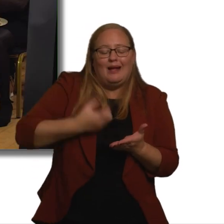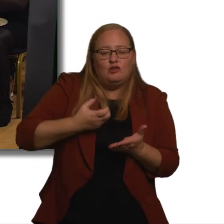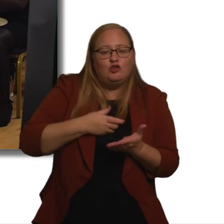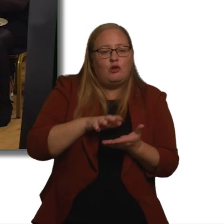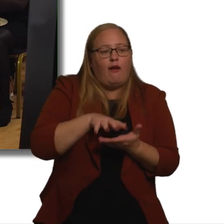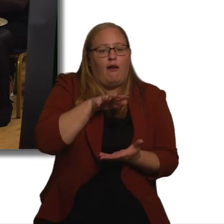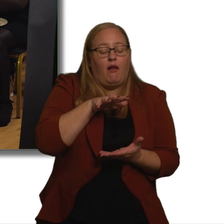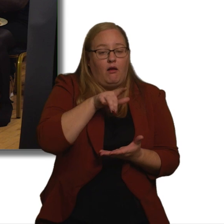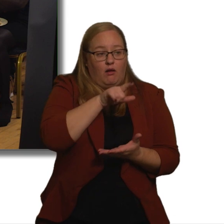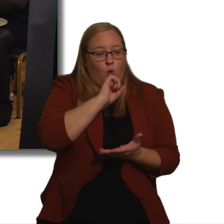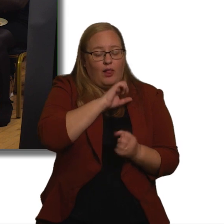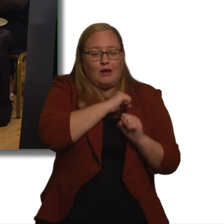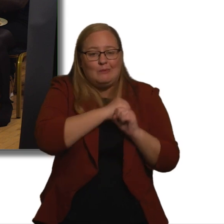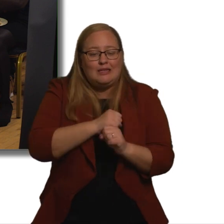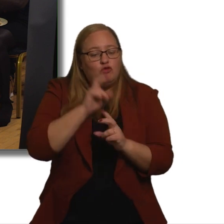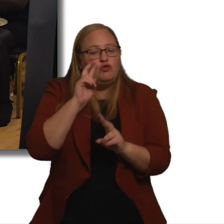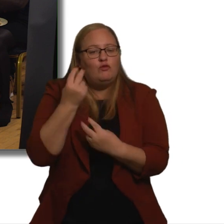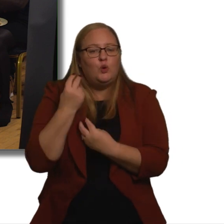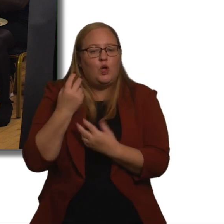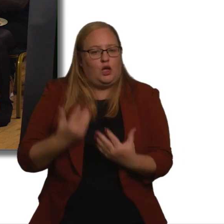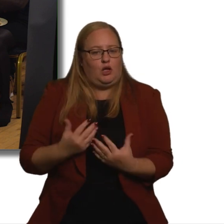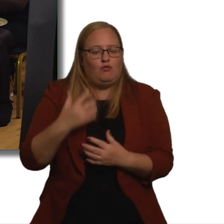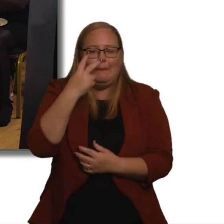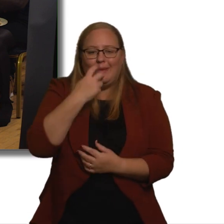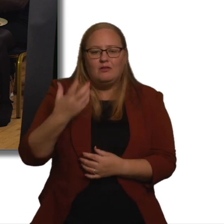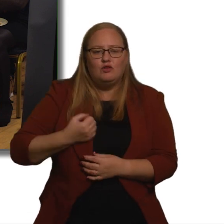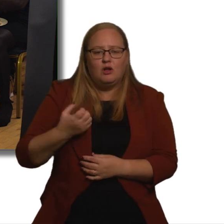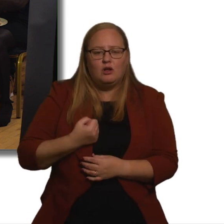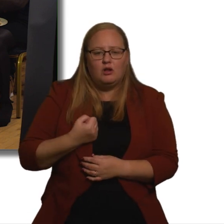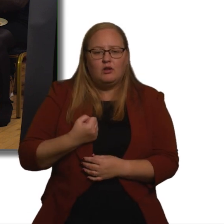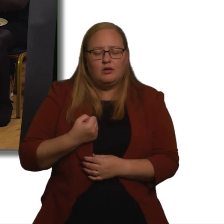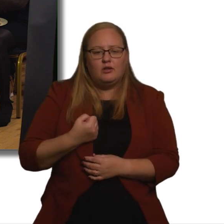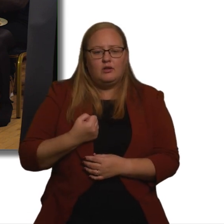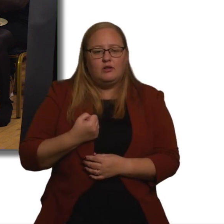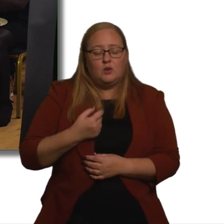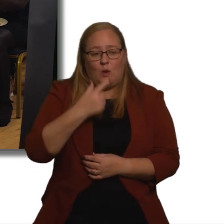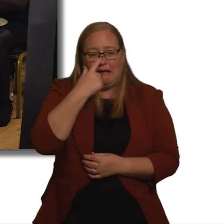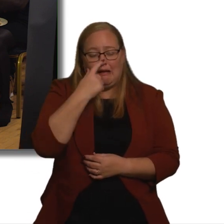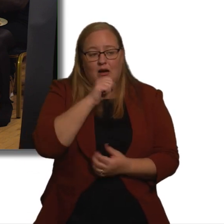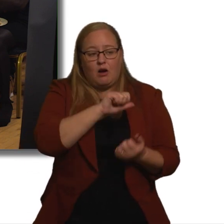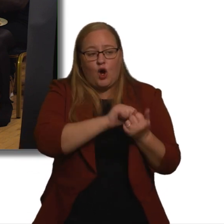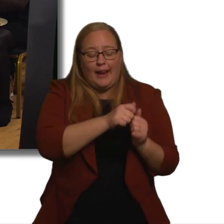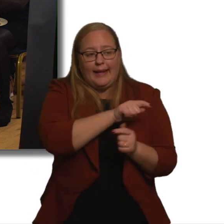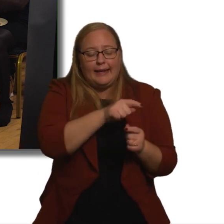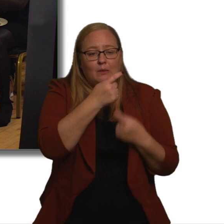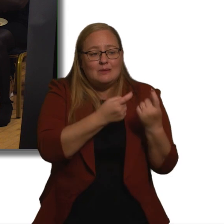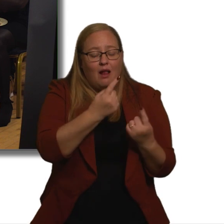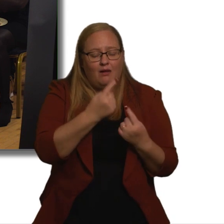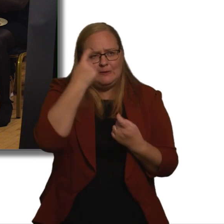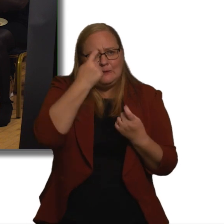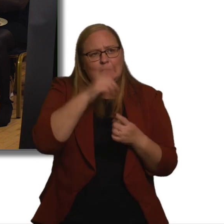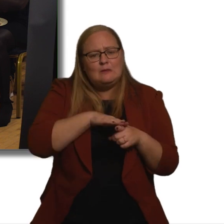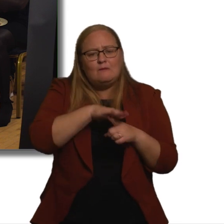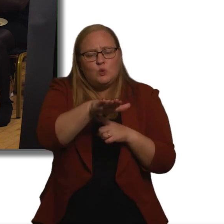of its contribution to the current pensions so that colleagues can better plan for later in life and bring its contribution in line with